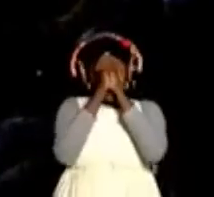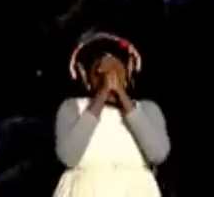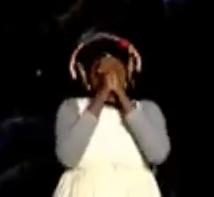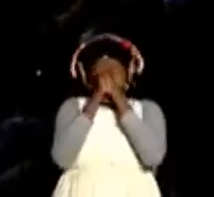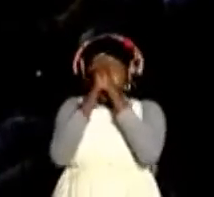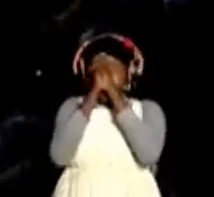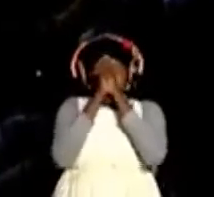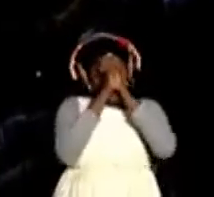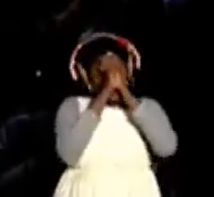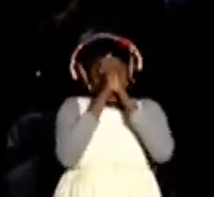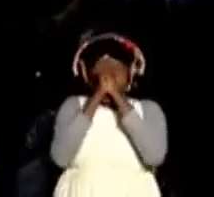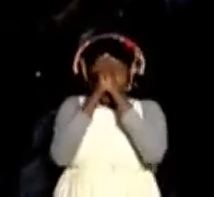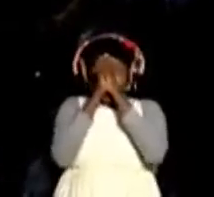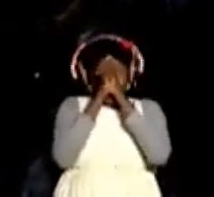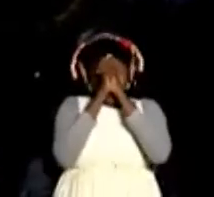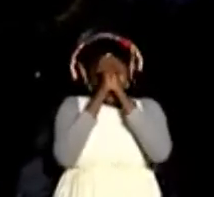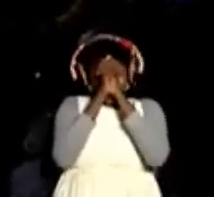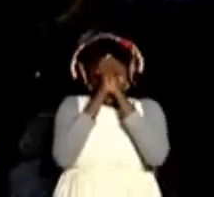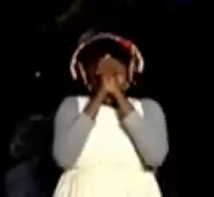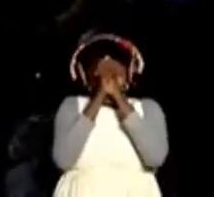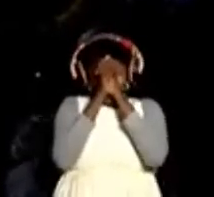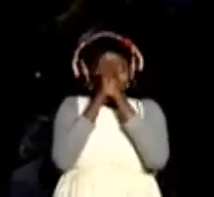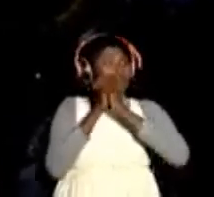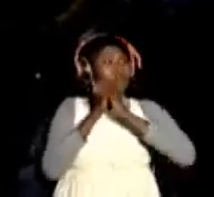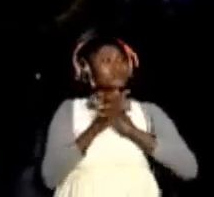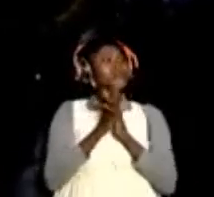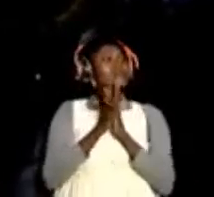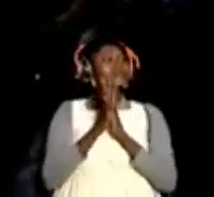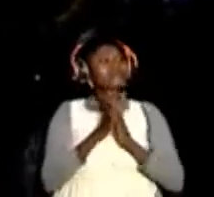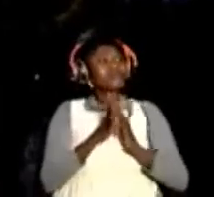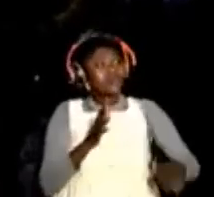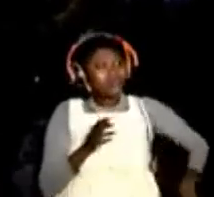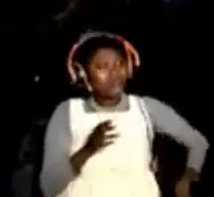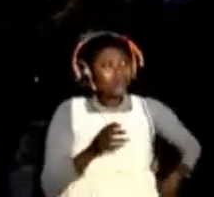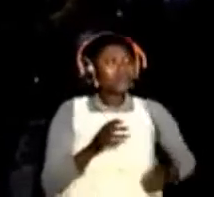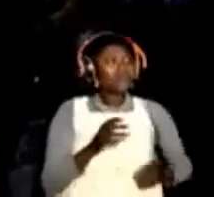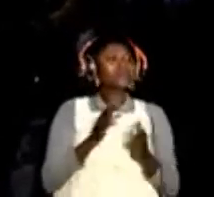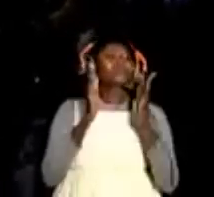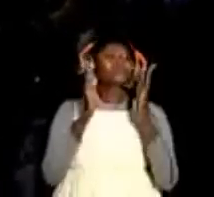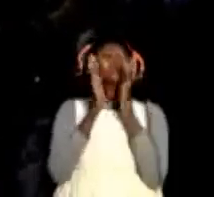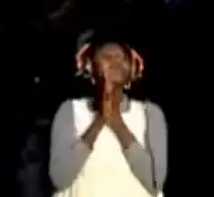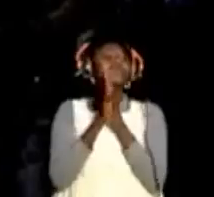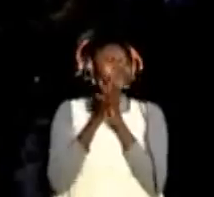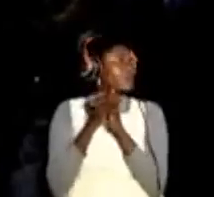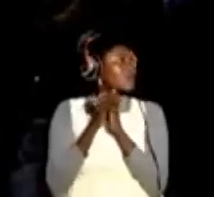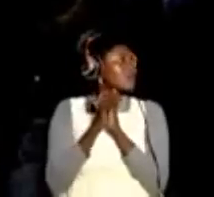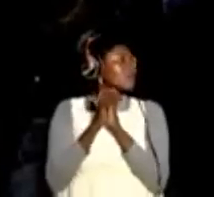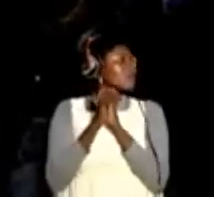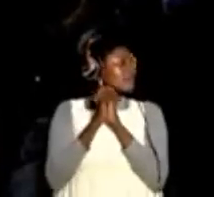Simply to the cross I cling,